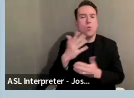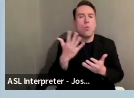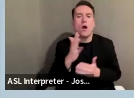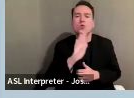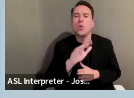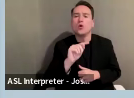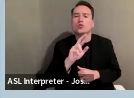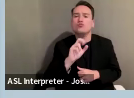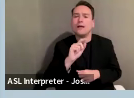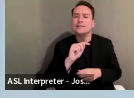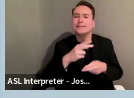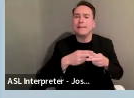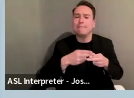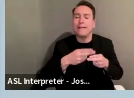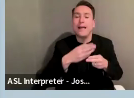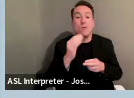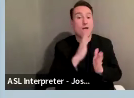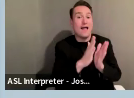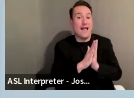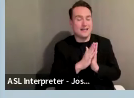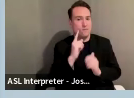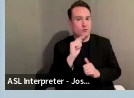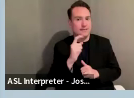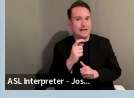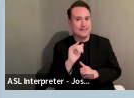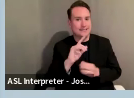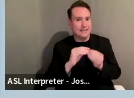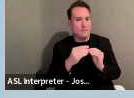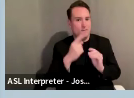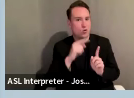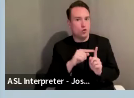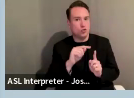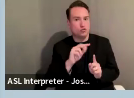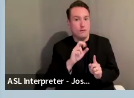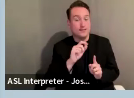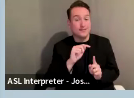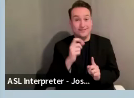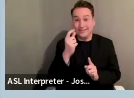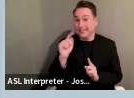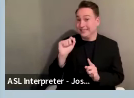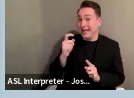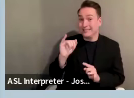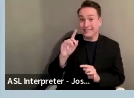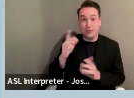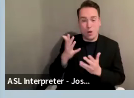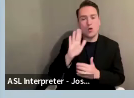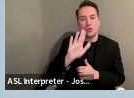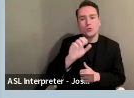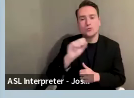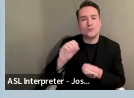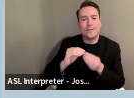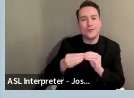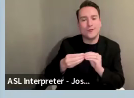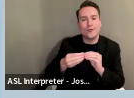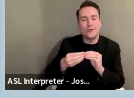they will ask for the tax ID number for the trust. But that tax ID number is your Social Security number. The process is